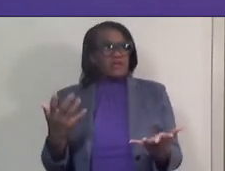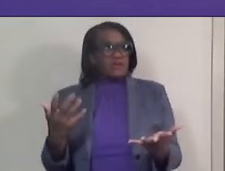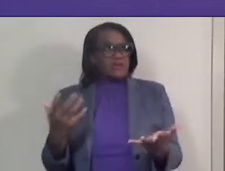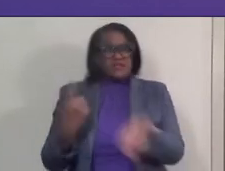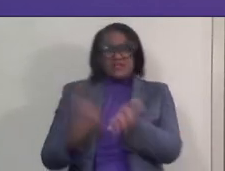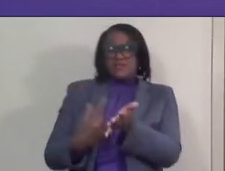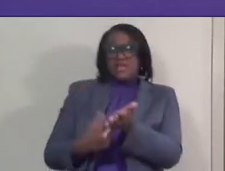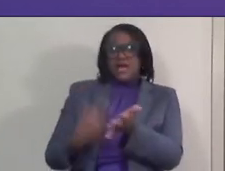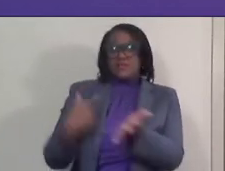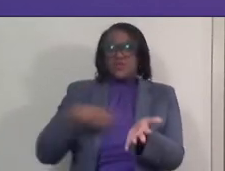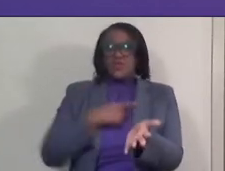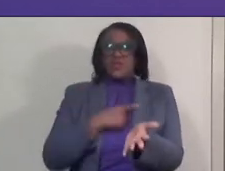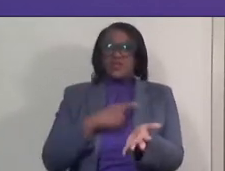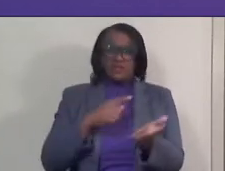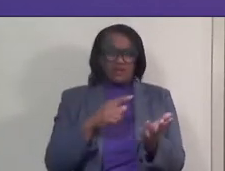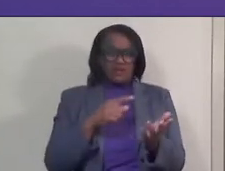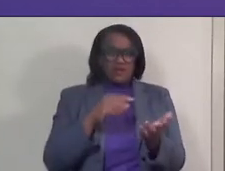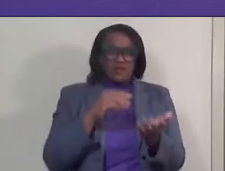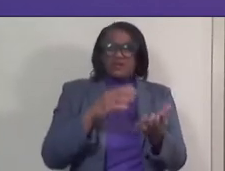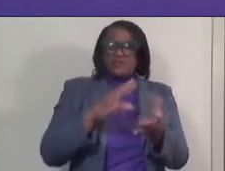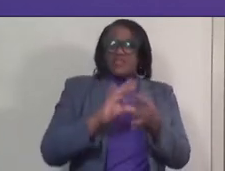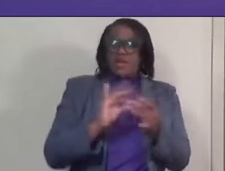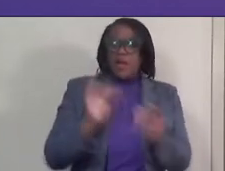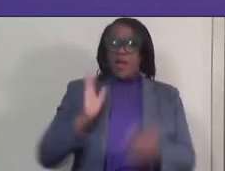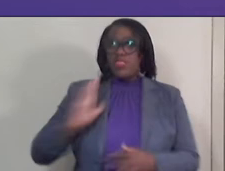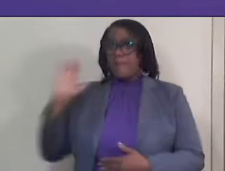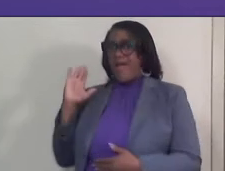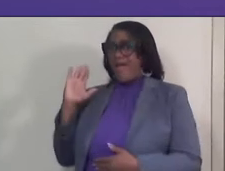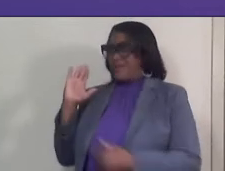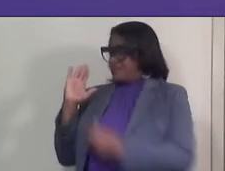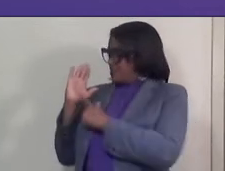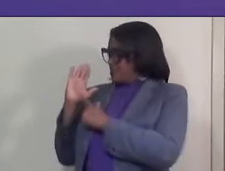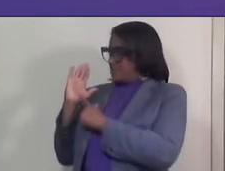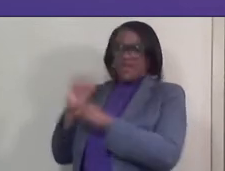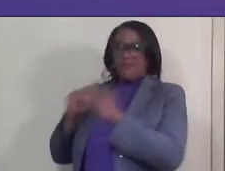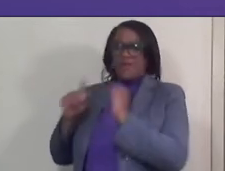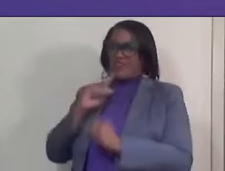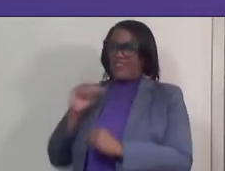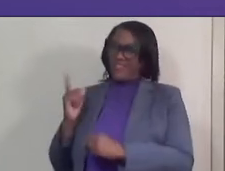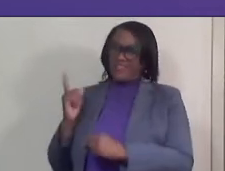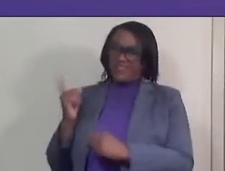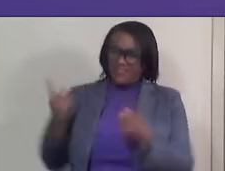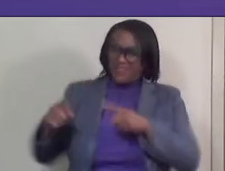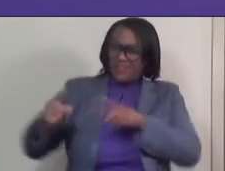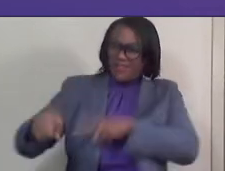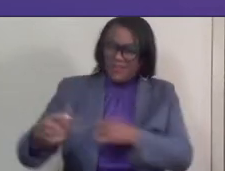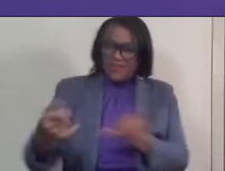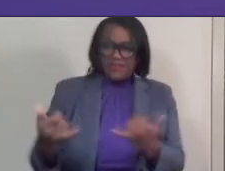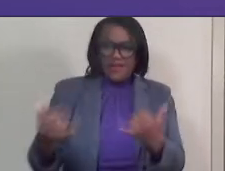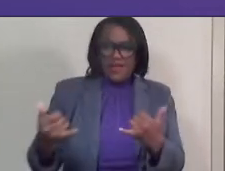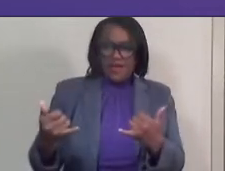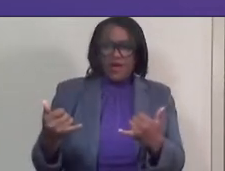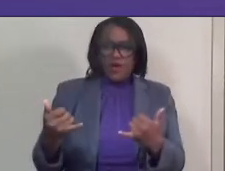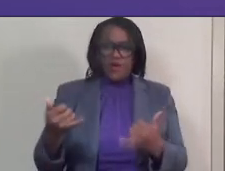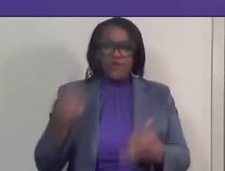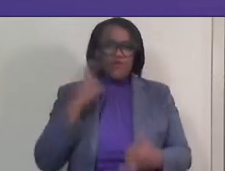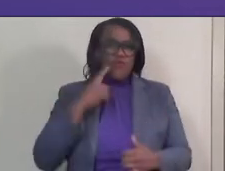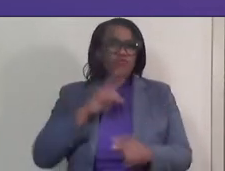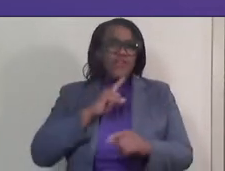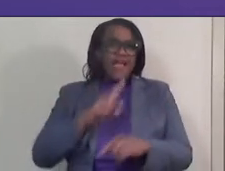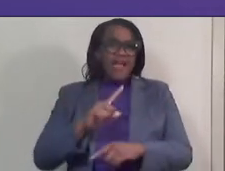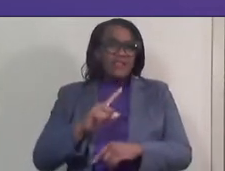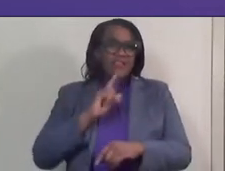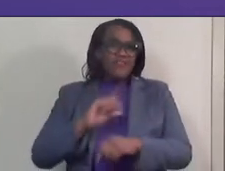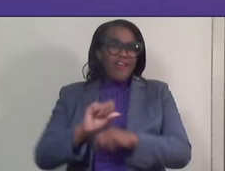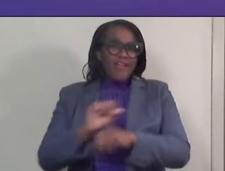as something very, very much in the past and then sort of updated for the contemporary reality. So people who have to